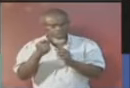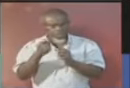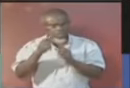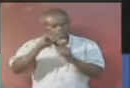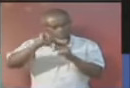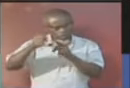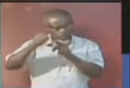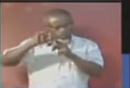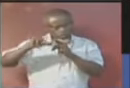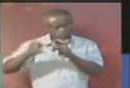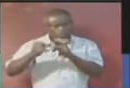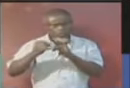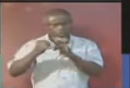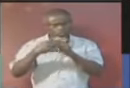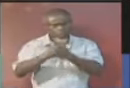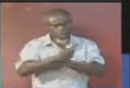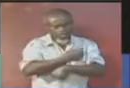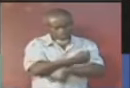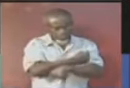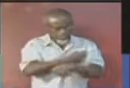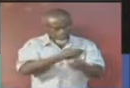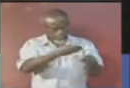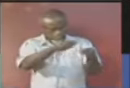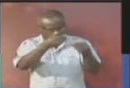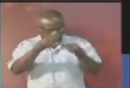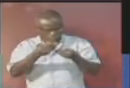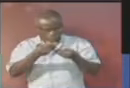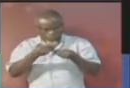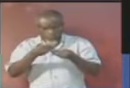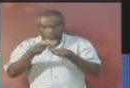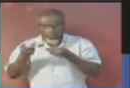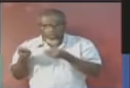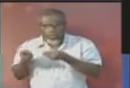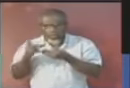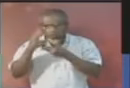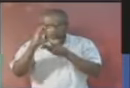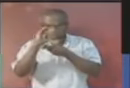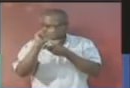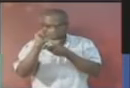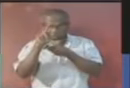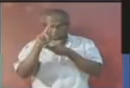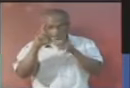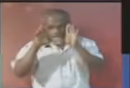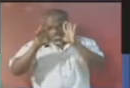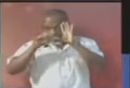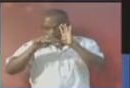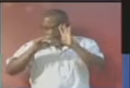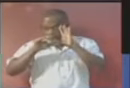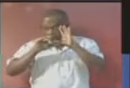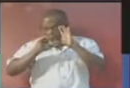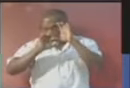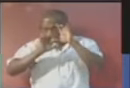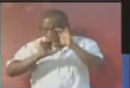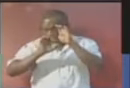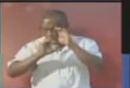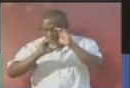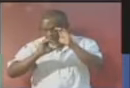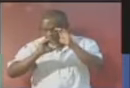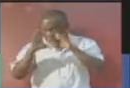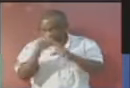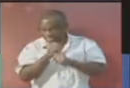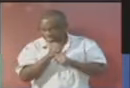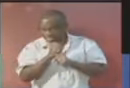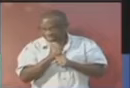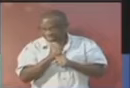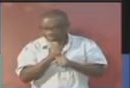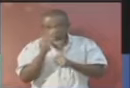have been allocated to CARICOM. And I'm just wondering, is Trinidad going to be getting a piece of this allocation?